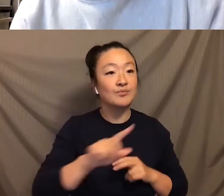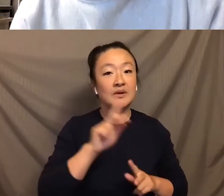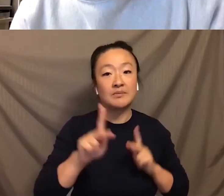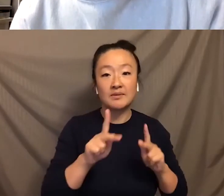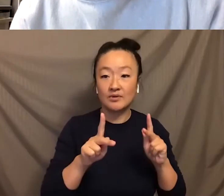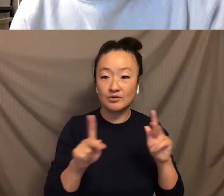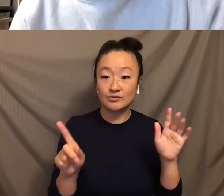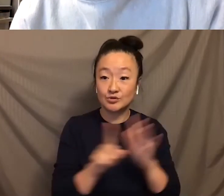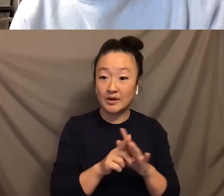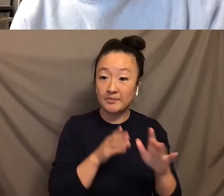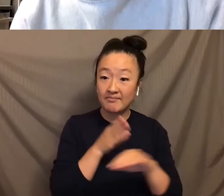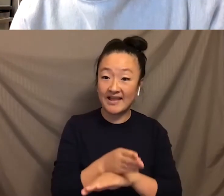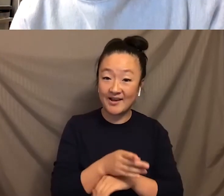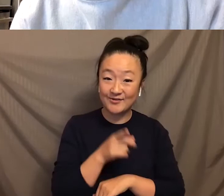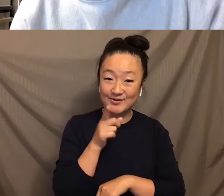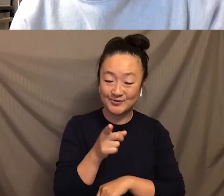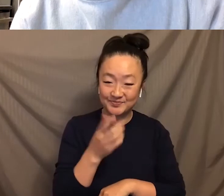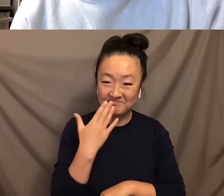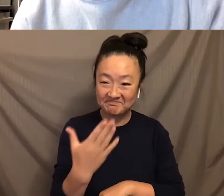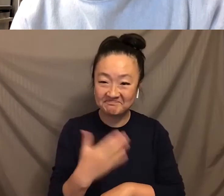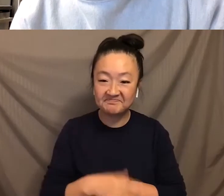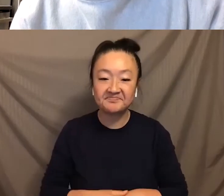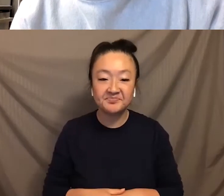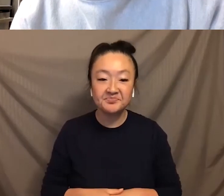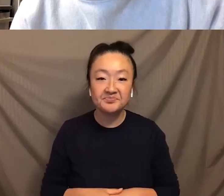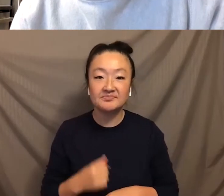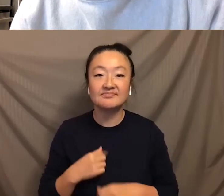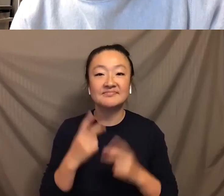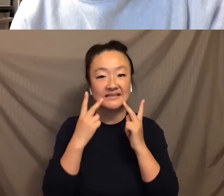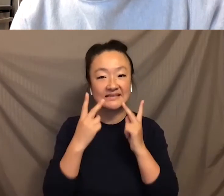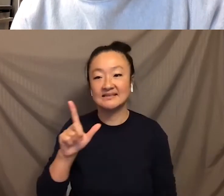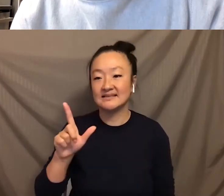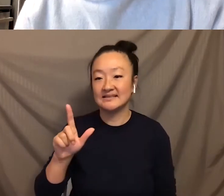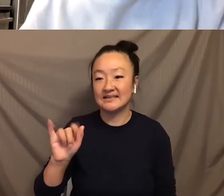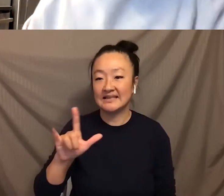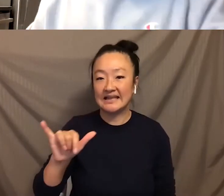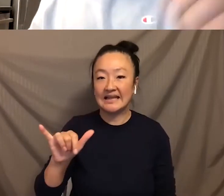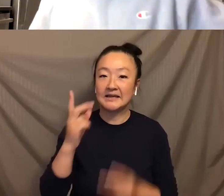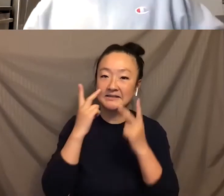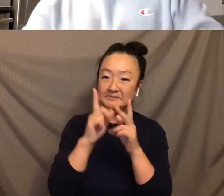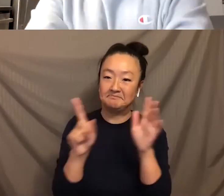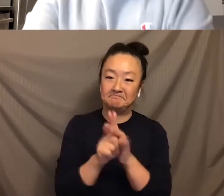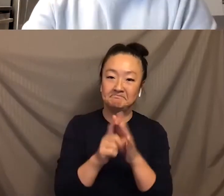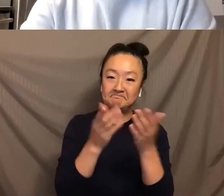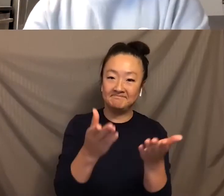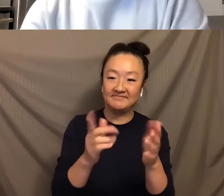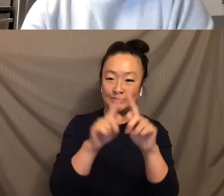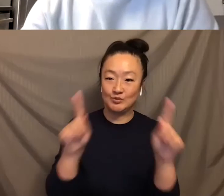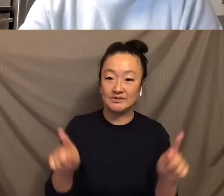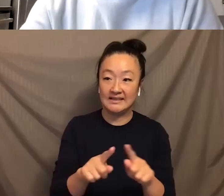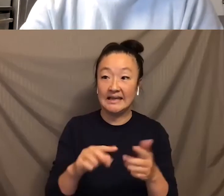after you. And I see Lily has popped onto the screen, which means we